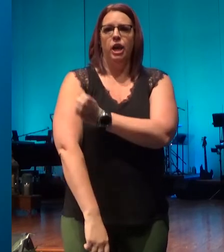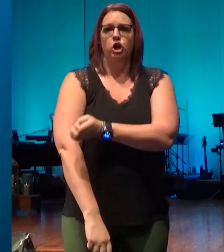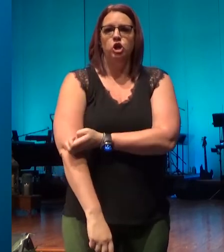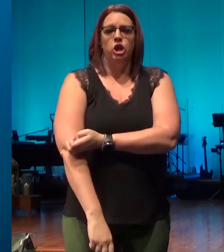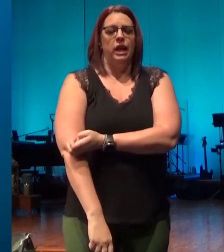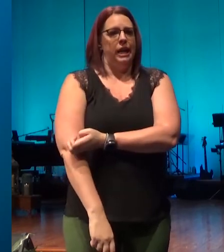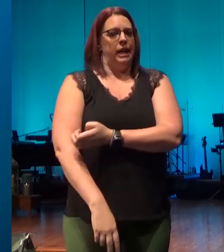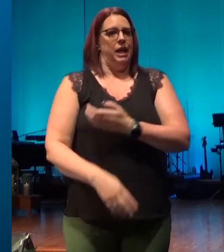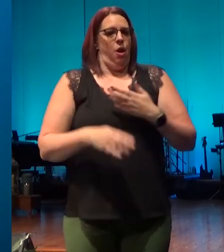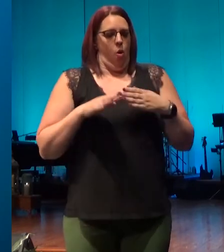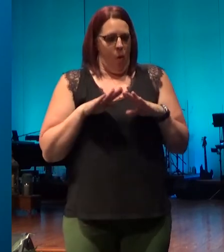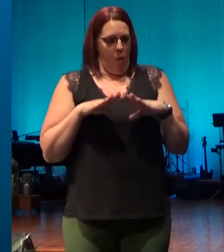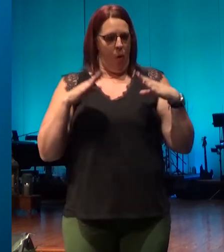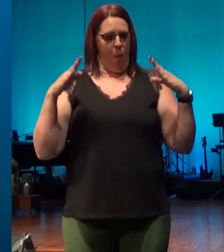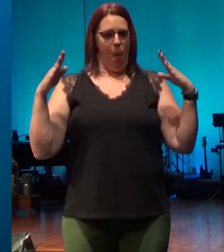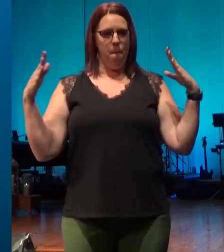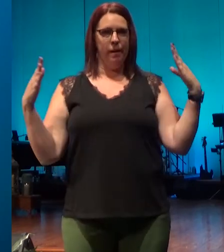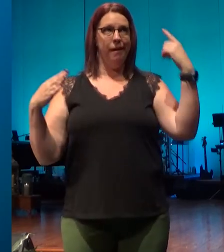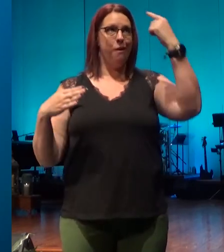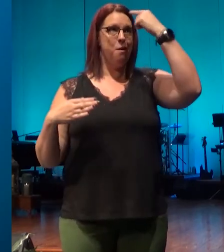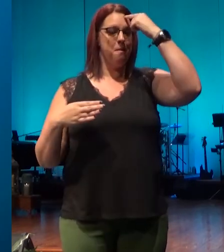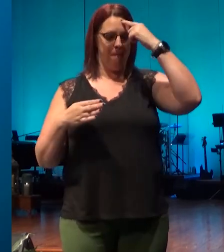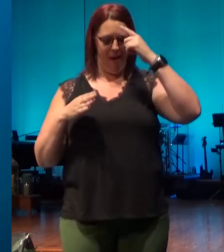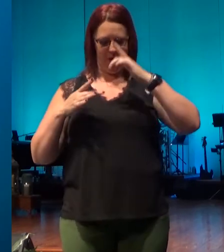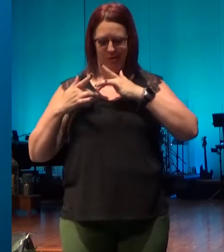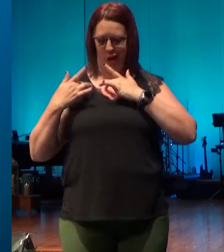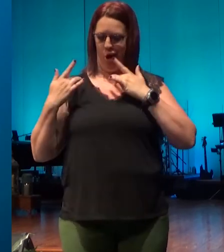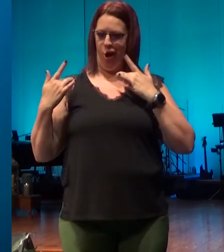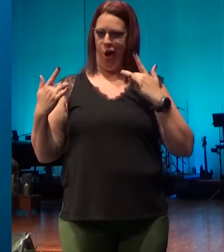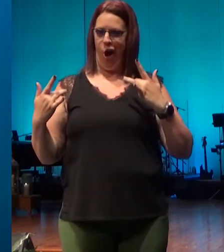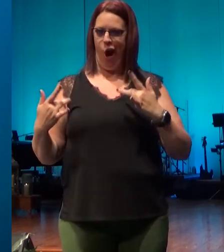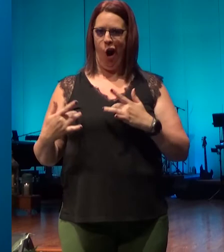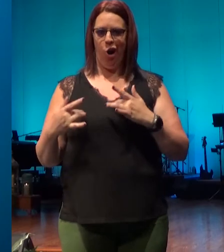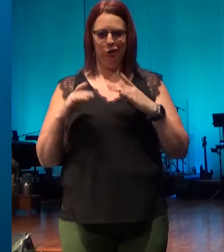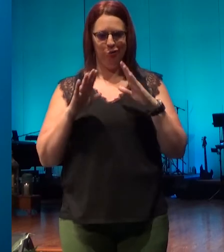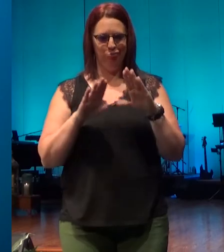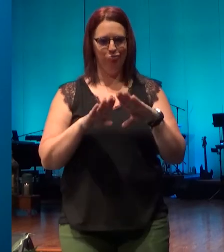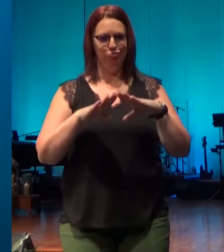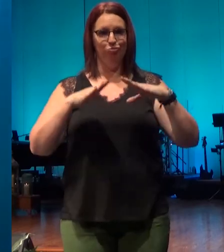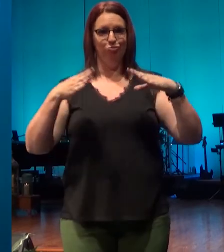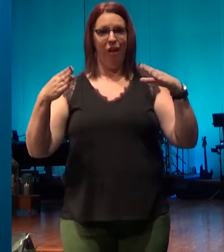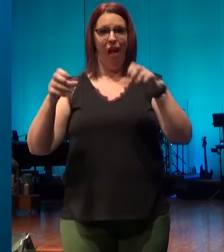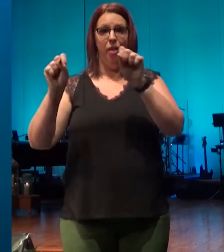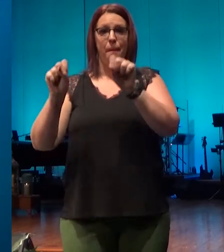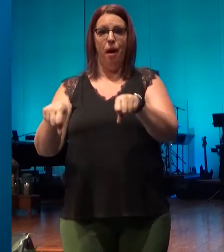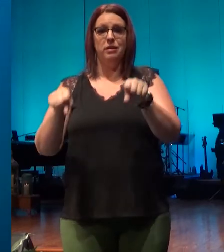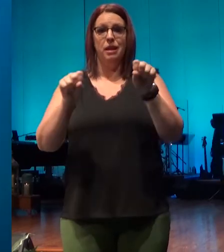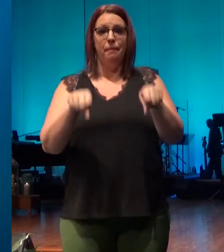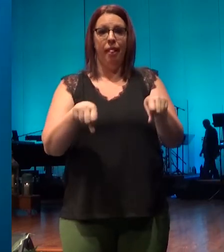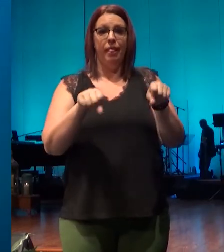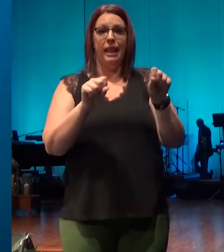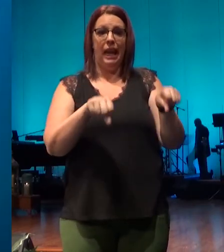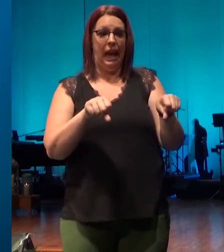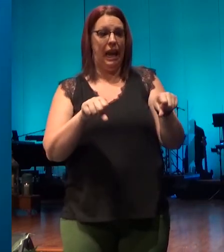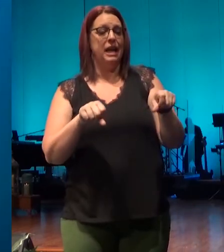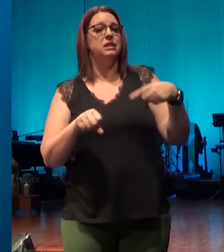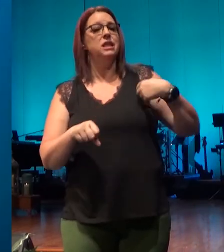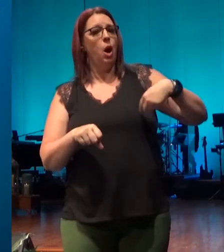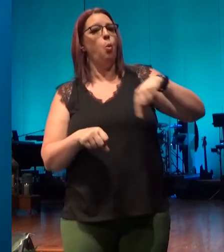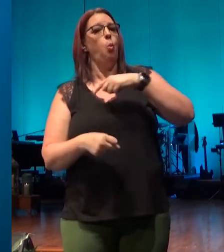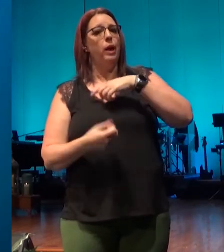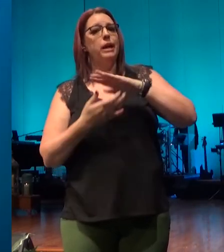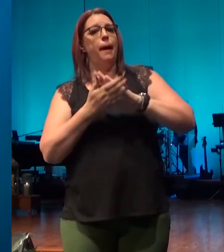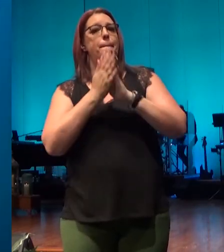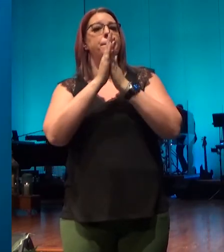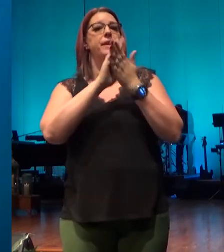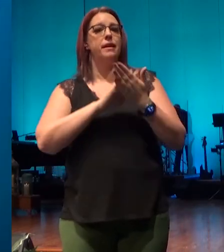us, opening our mind and heart to the possibilities that we can be the art of sacred listening